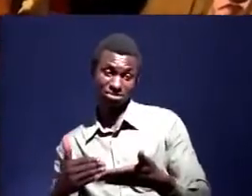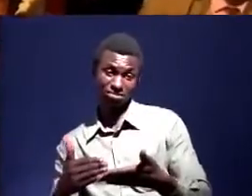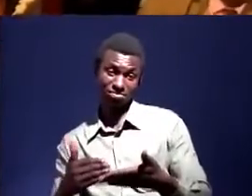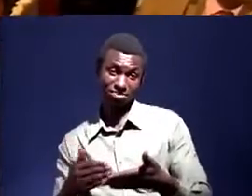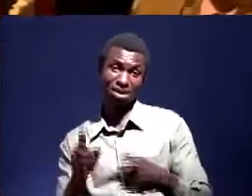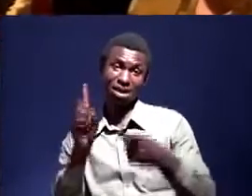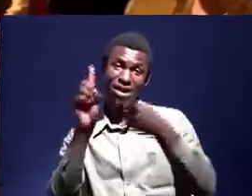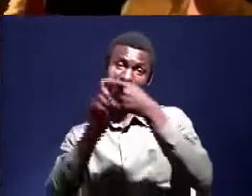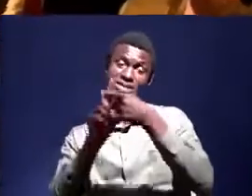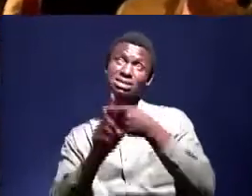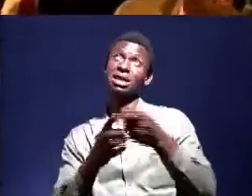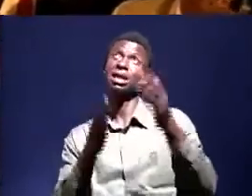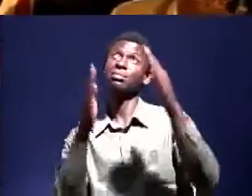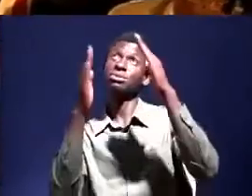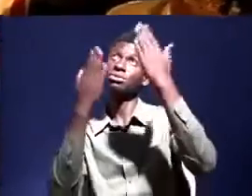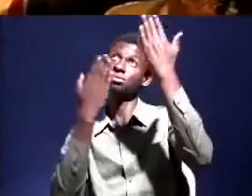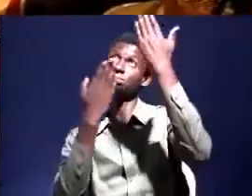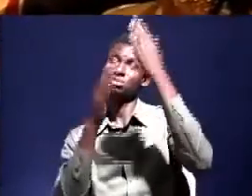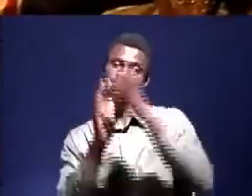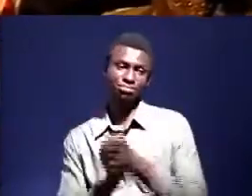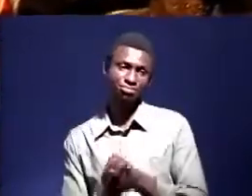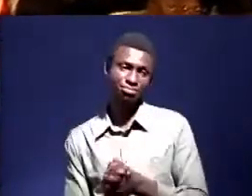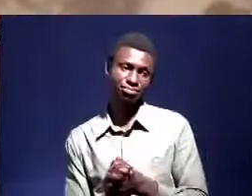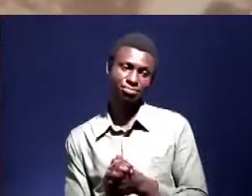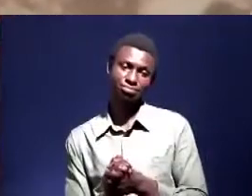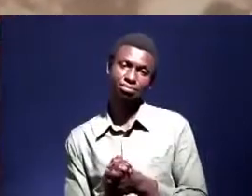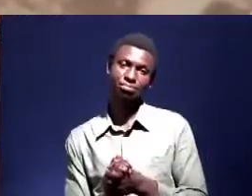His Bible believing.